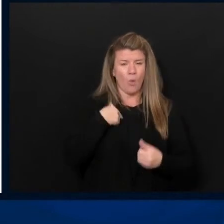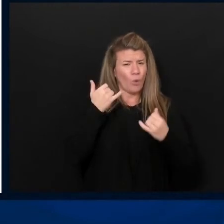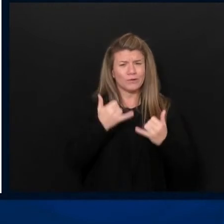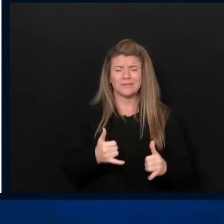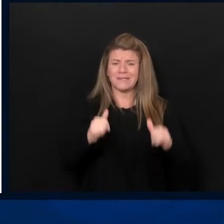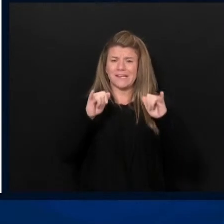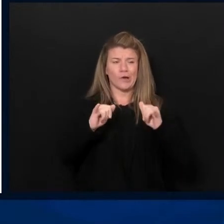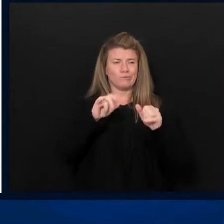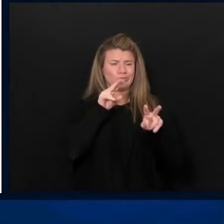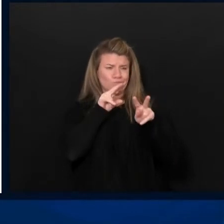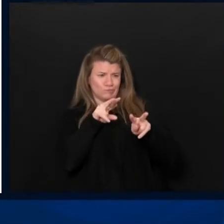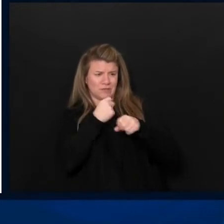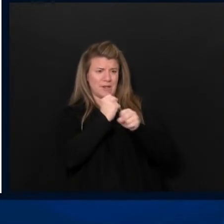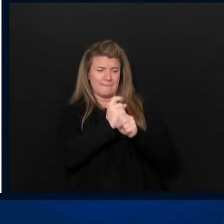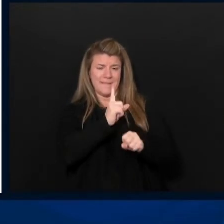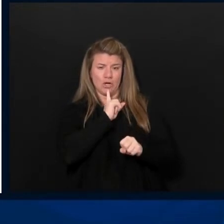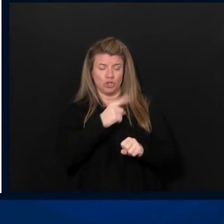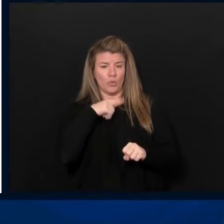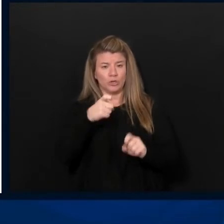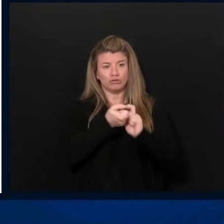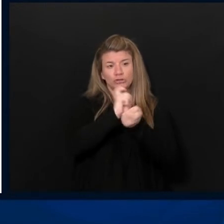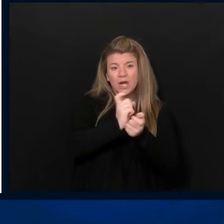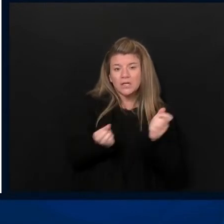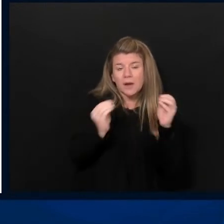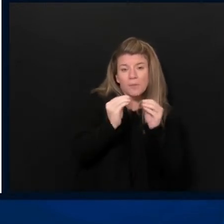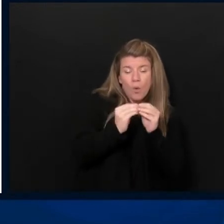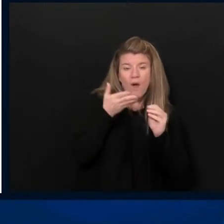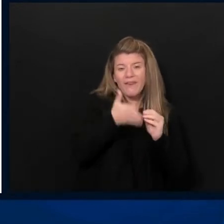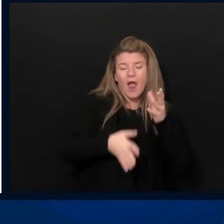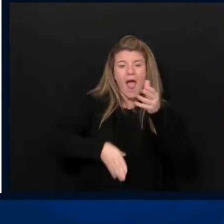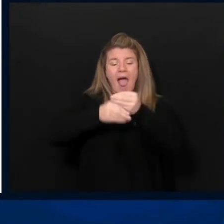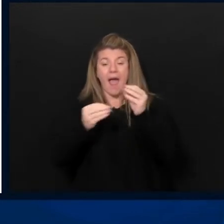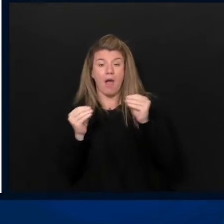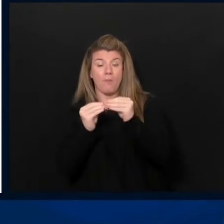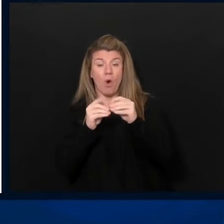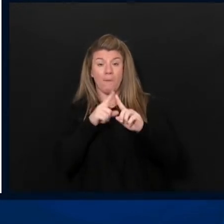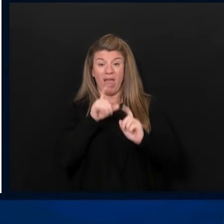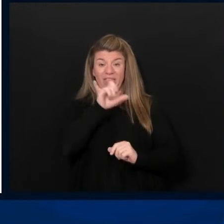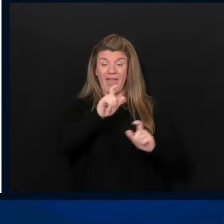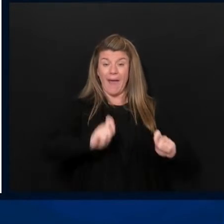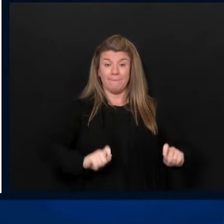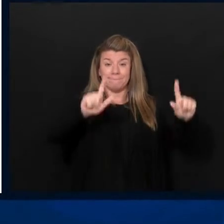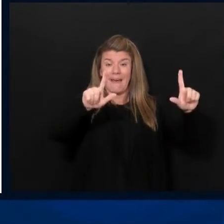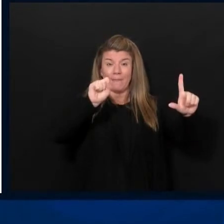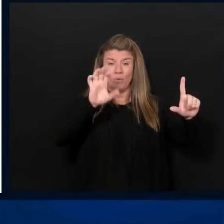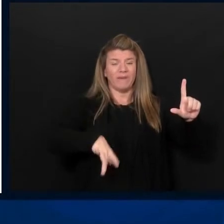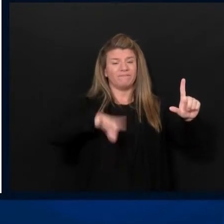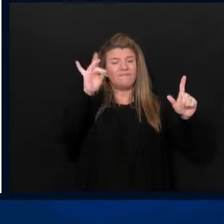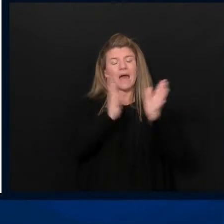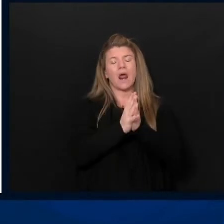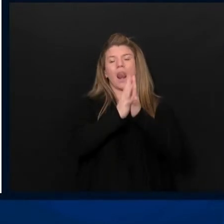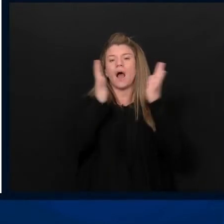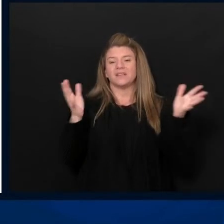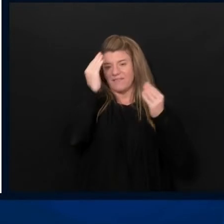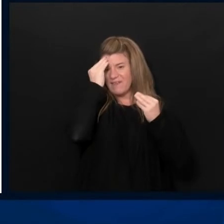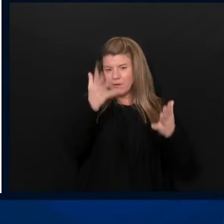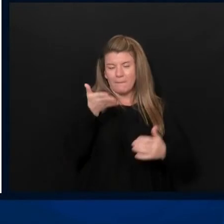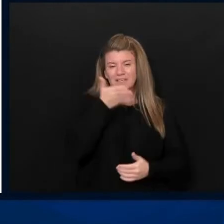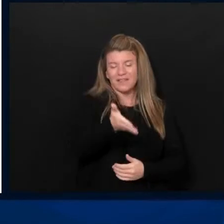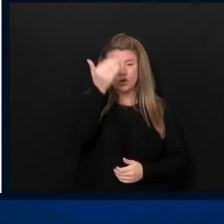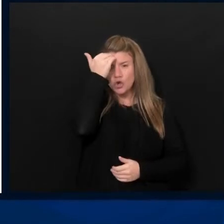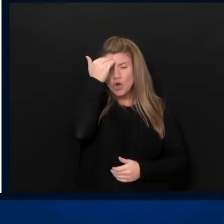we go forward. But there is a great deal of information on the map that can be used to look at risk in your communities and risk